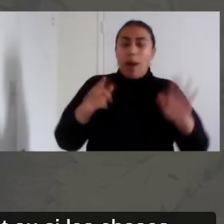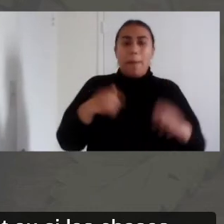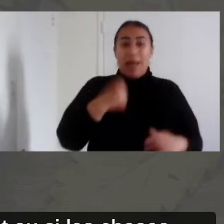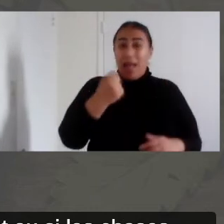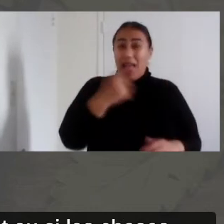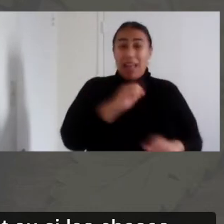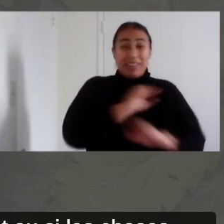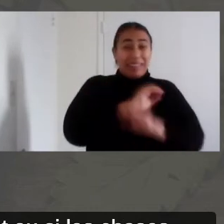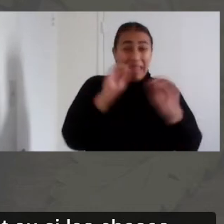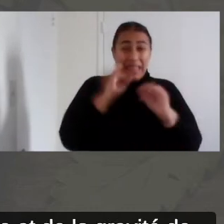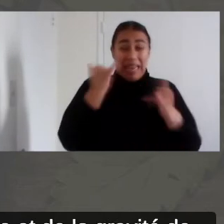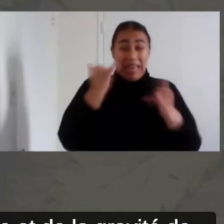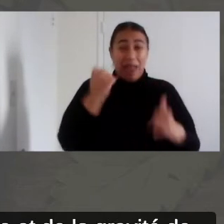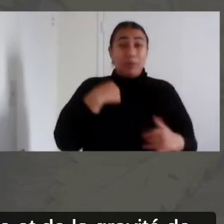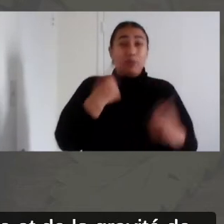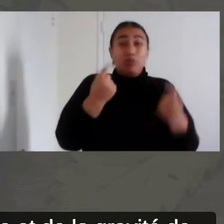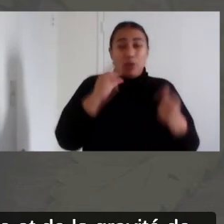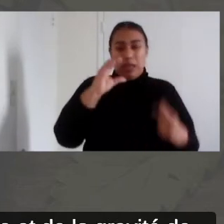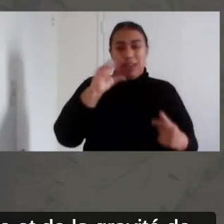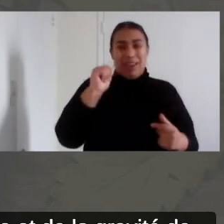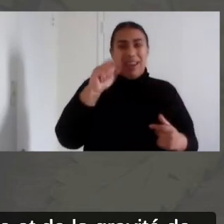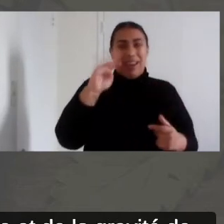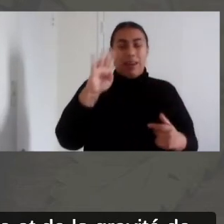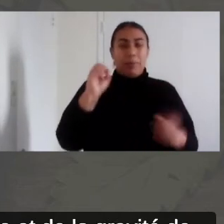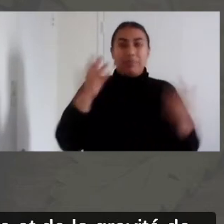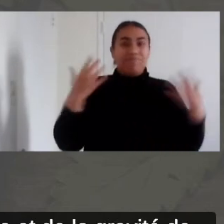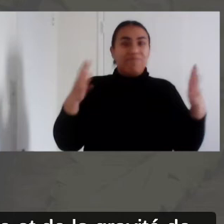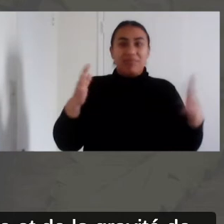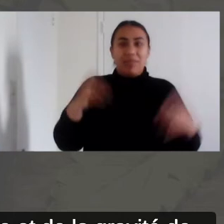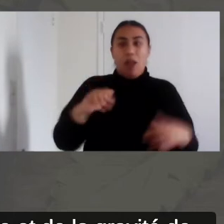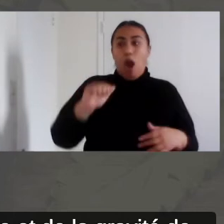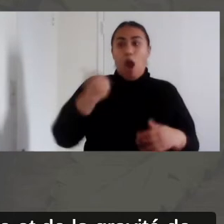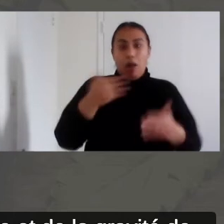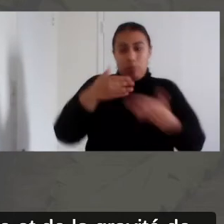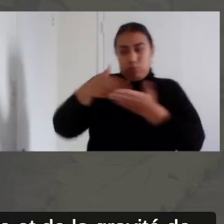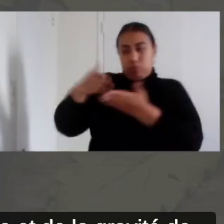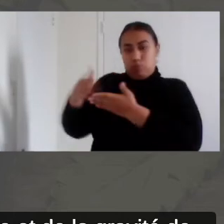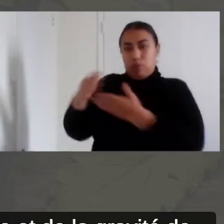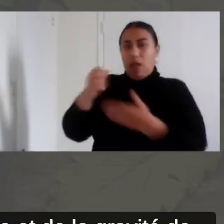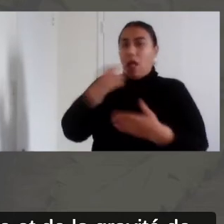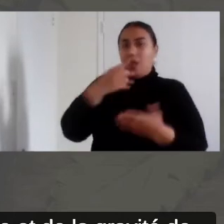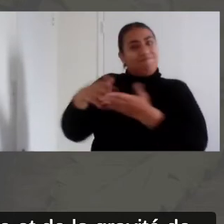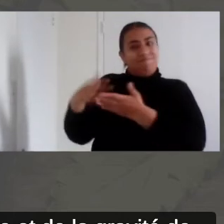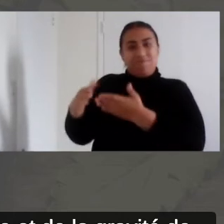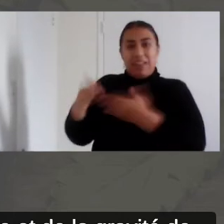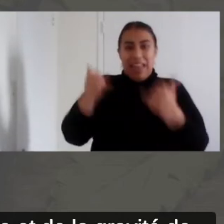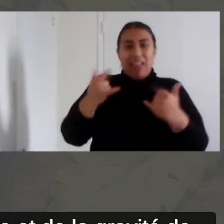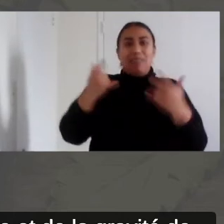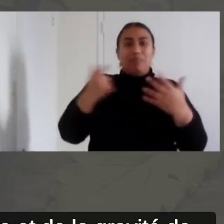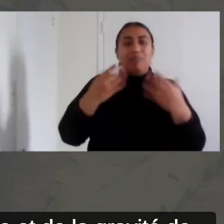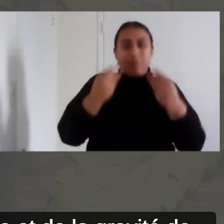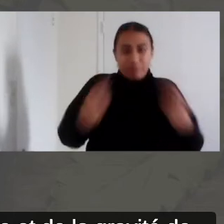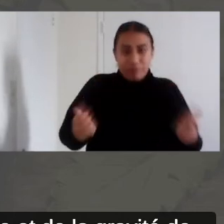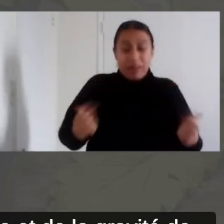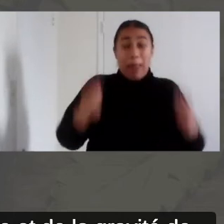got severe. After 6 months, the patient reported a decrease in the incidence and severity of her migraines